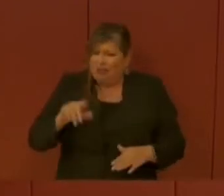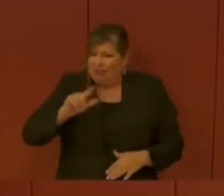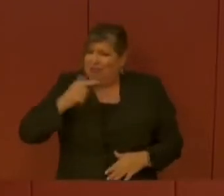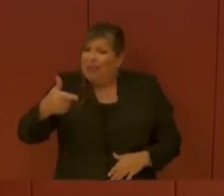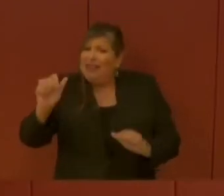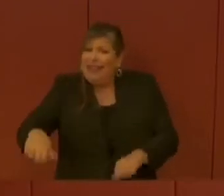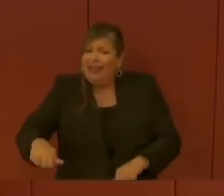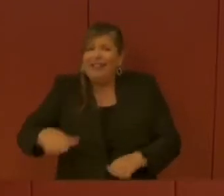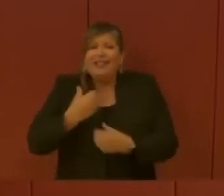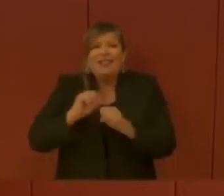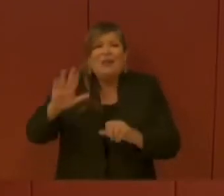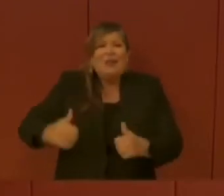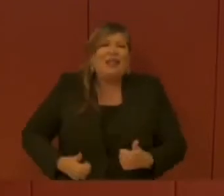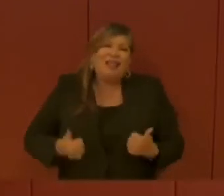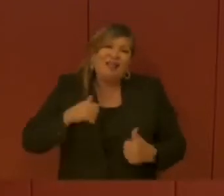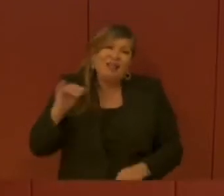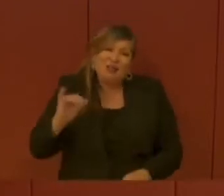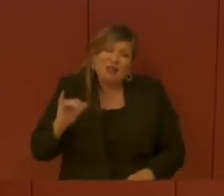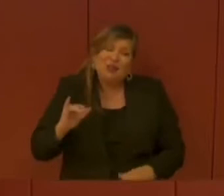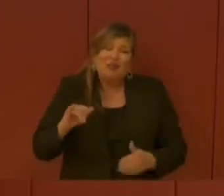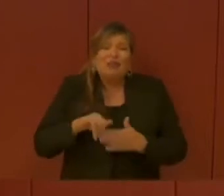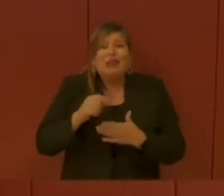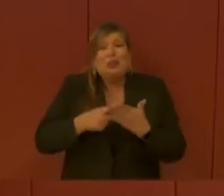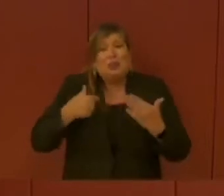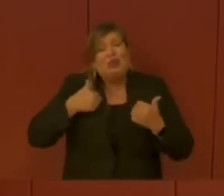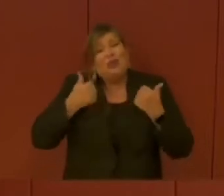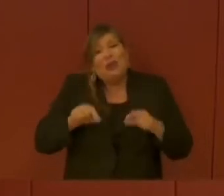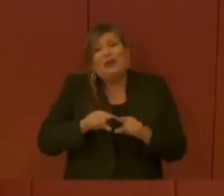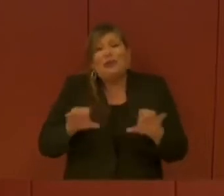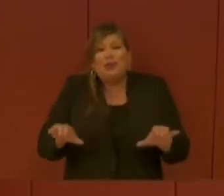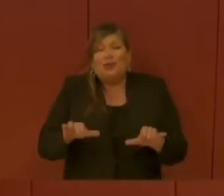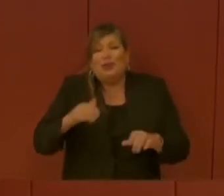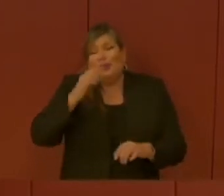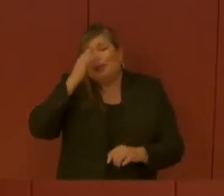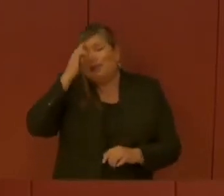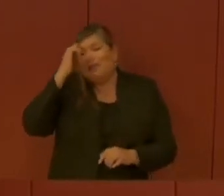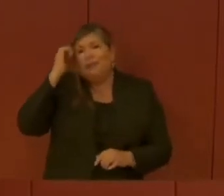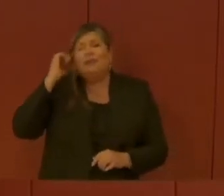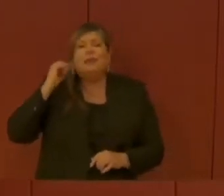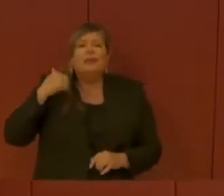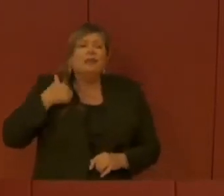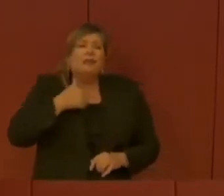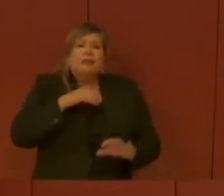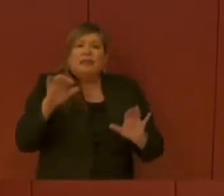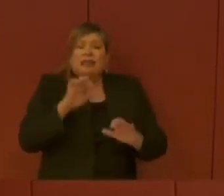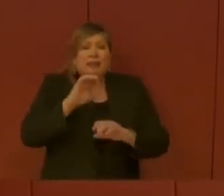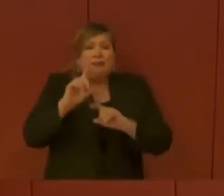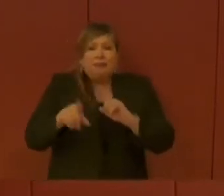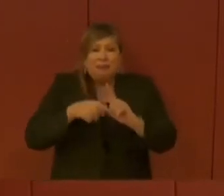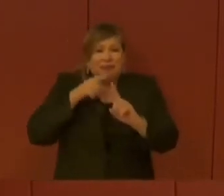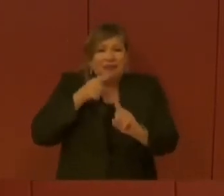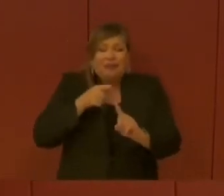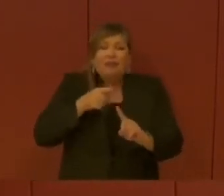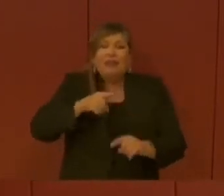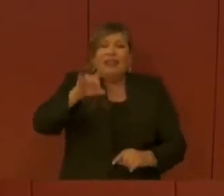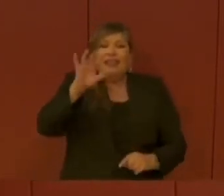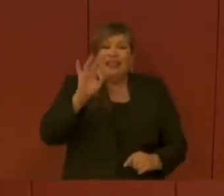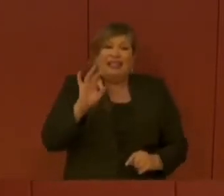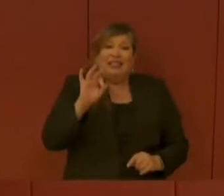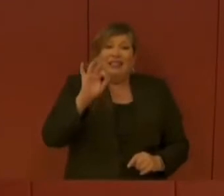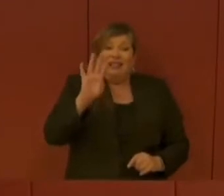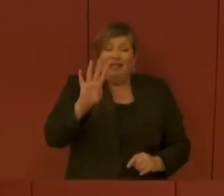exactly what we're trying to do and amplify. In addition to that, we have done specifically